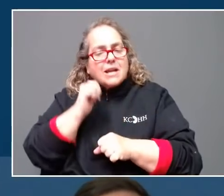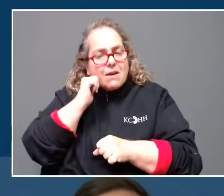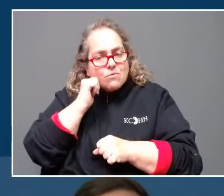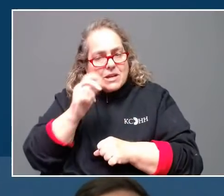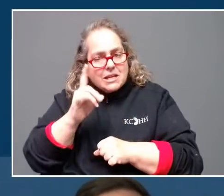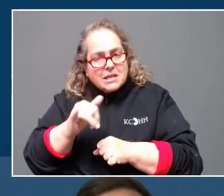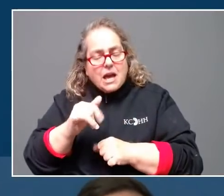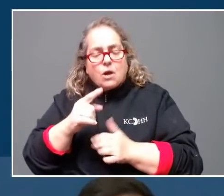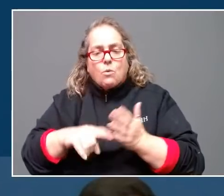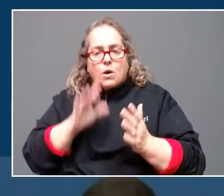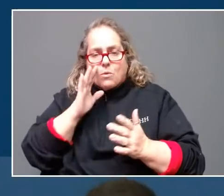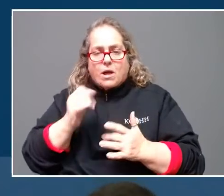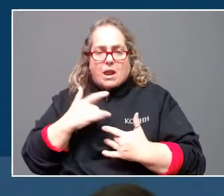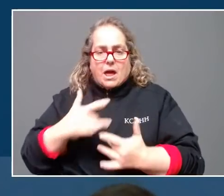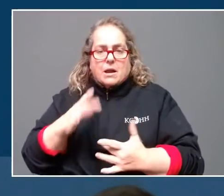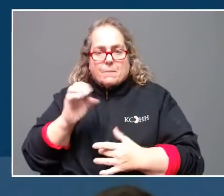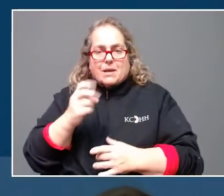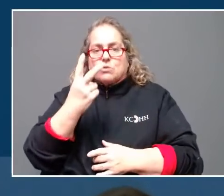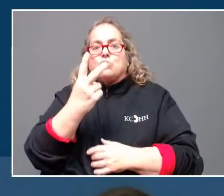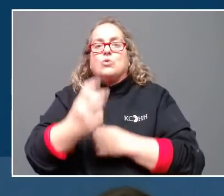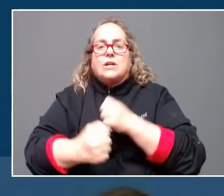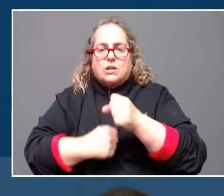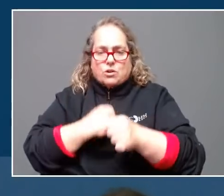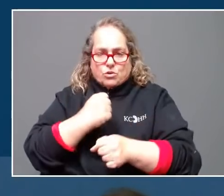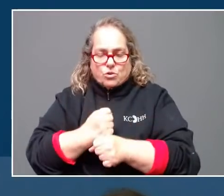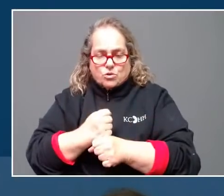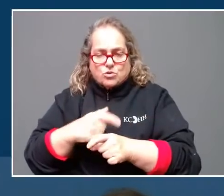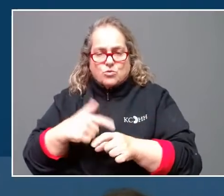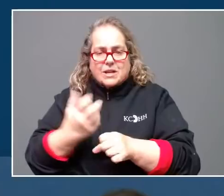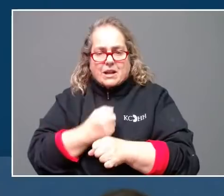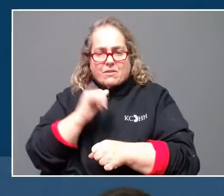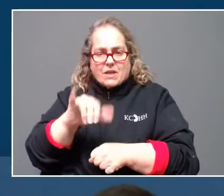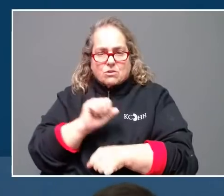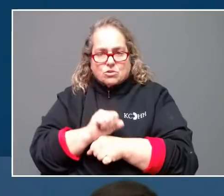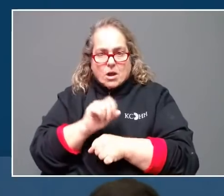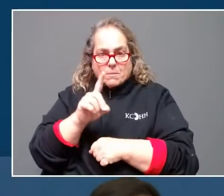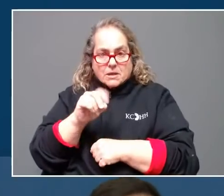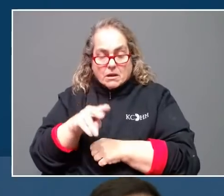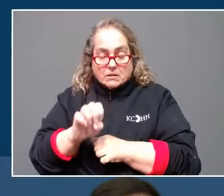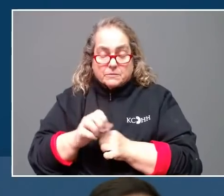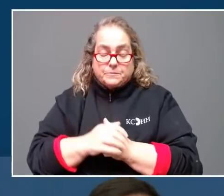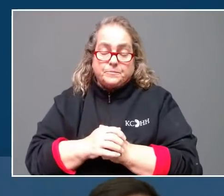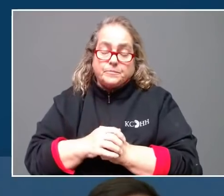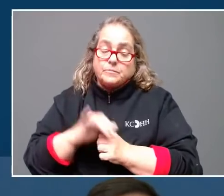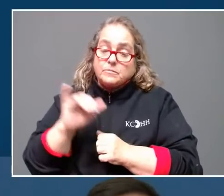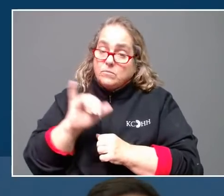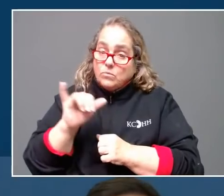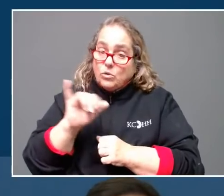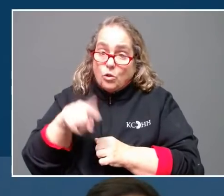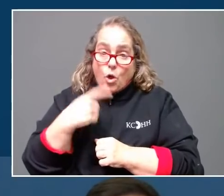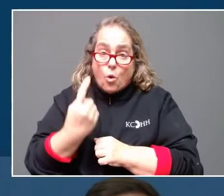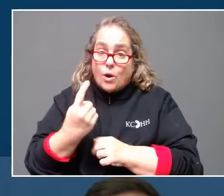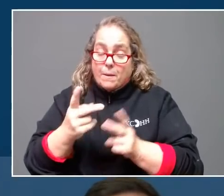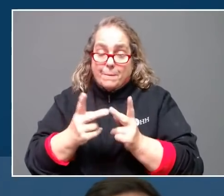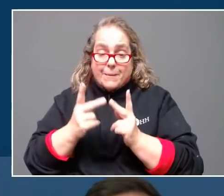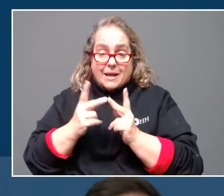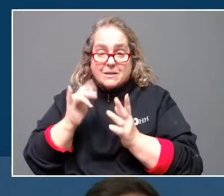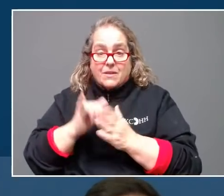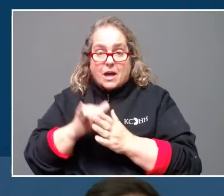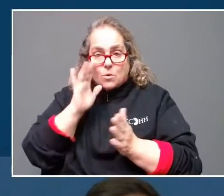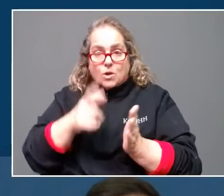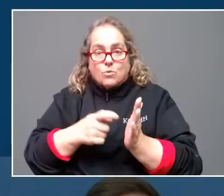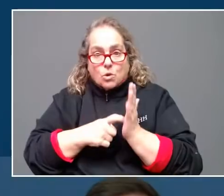likely be the next 2 years to get that job done. It's also the only place that's going to require